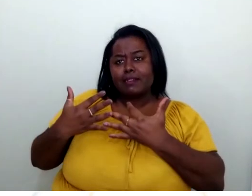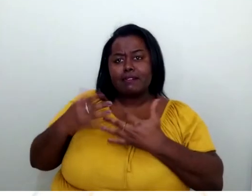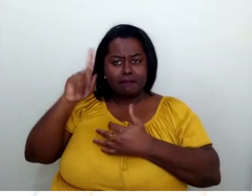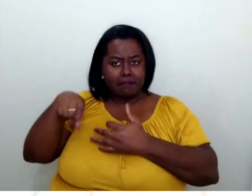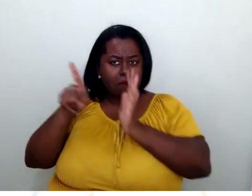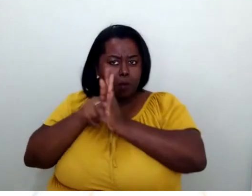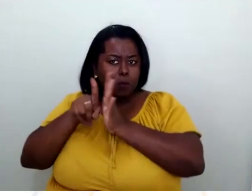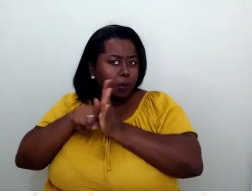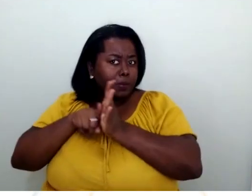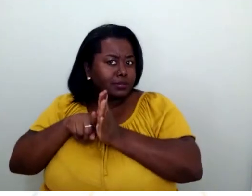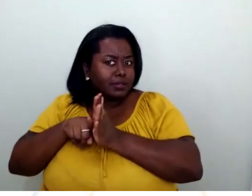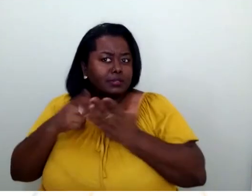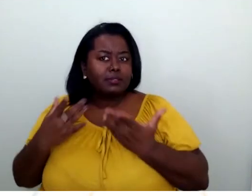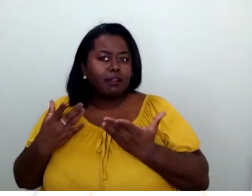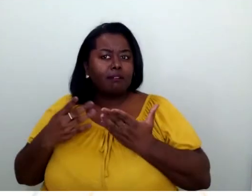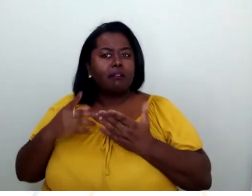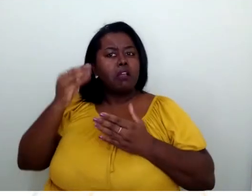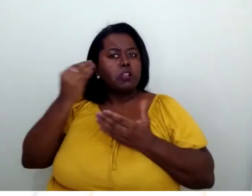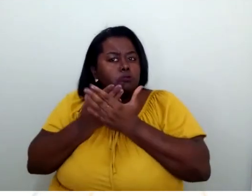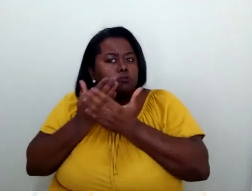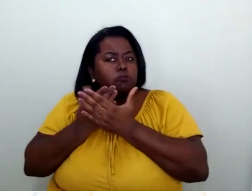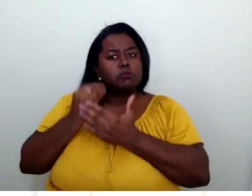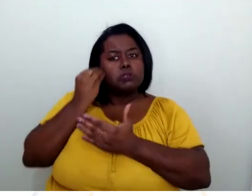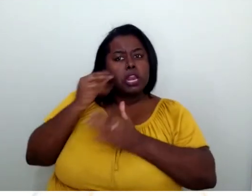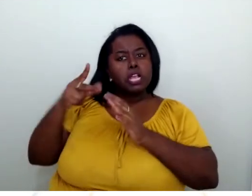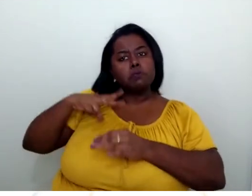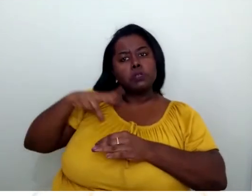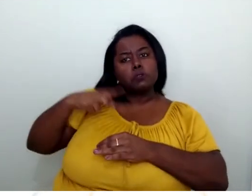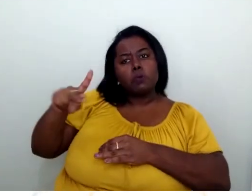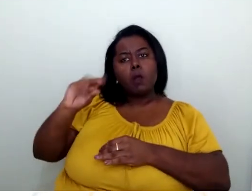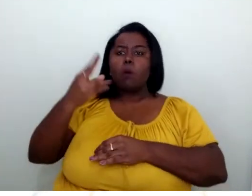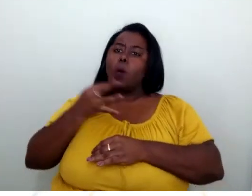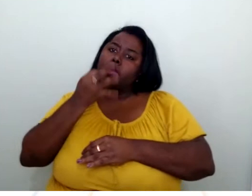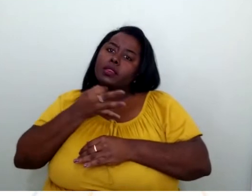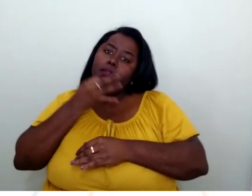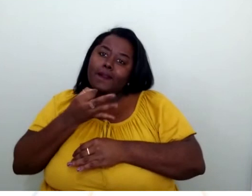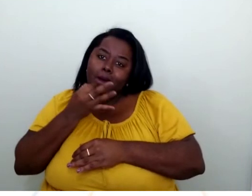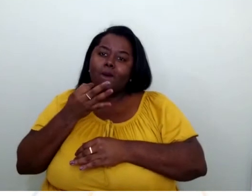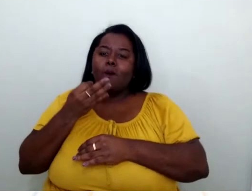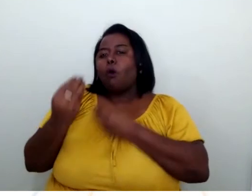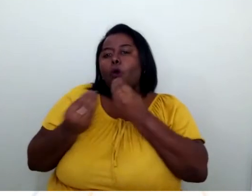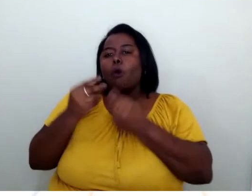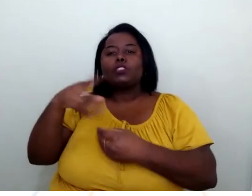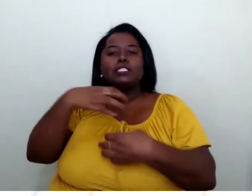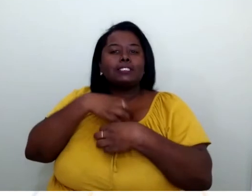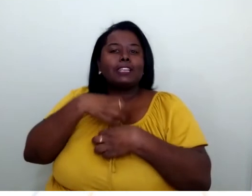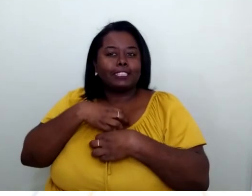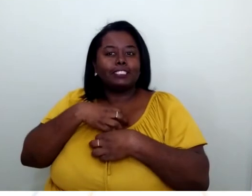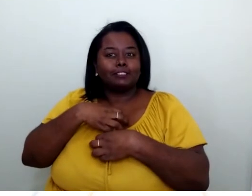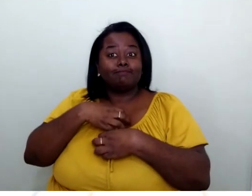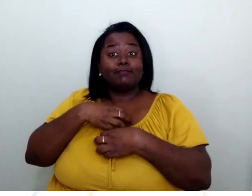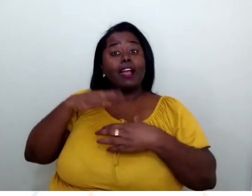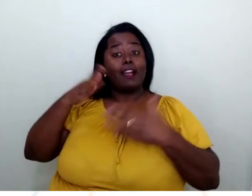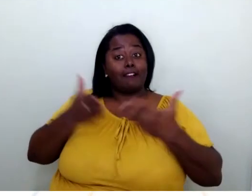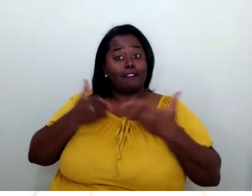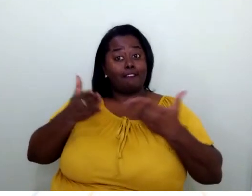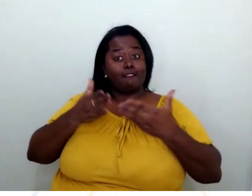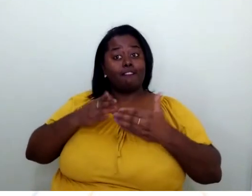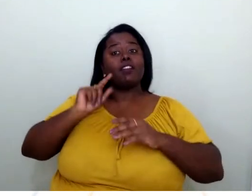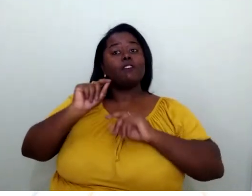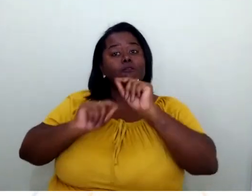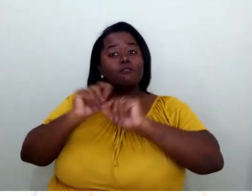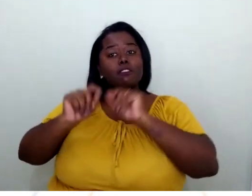Direct instruction really is the leadership. It's ensuring that students achieve the intended learning outcomes of the course or program.